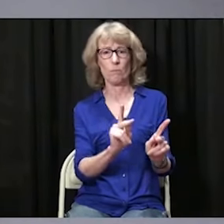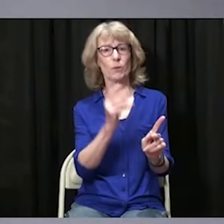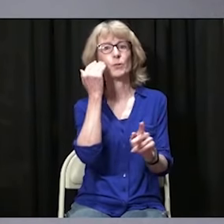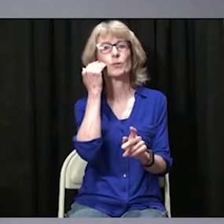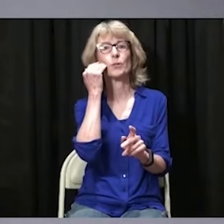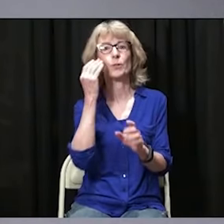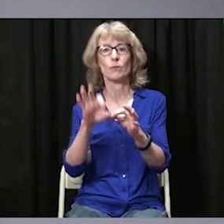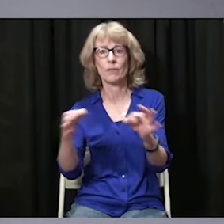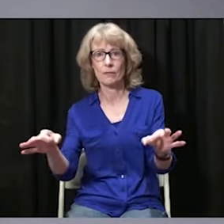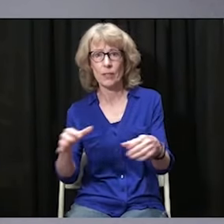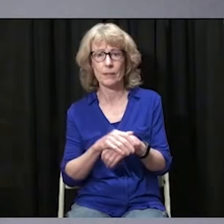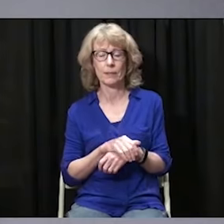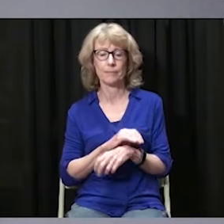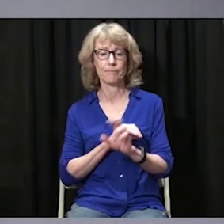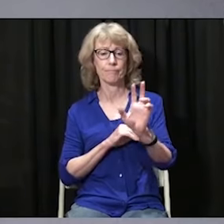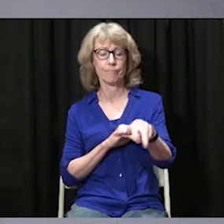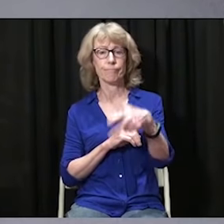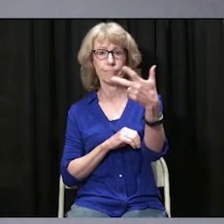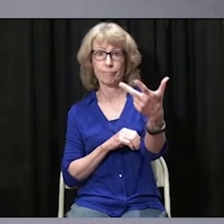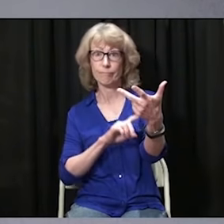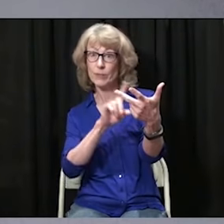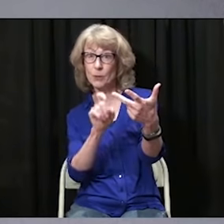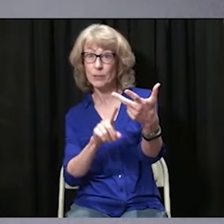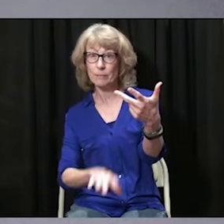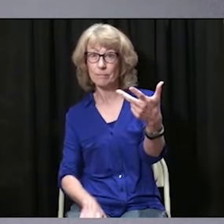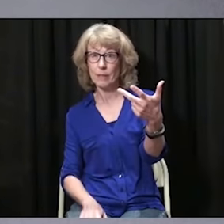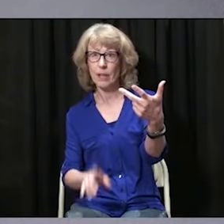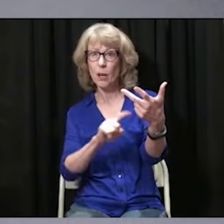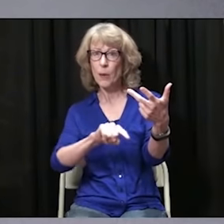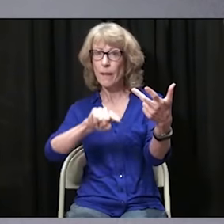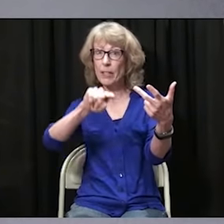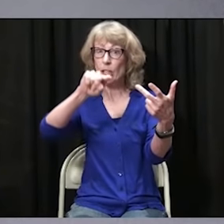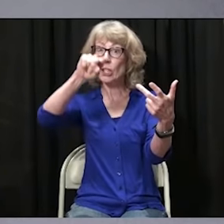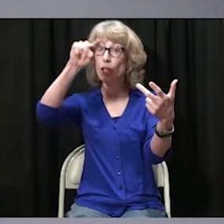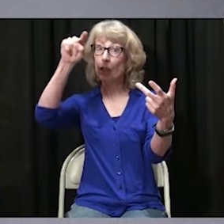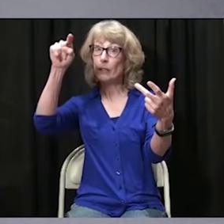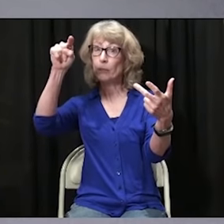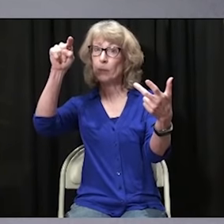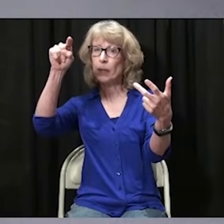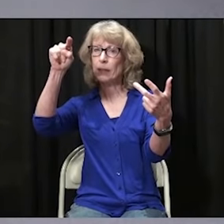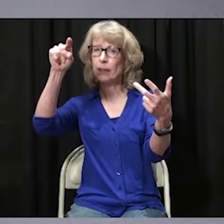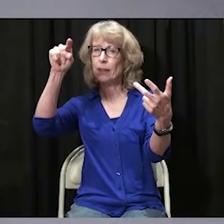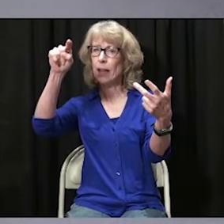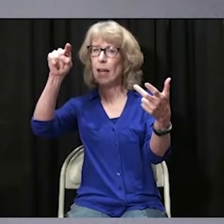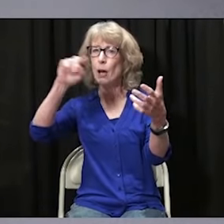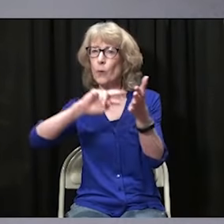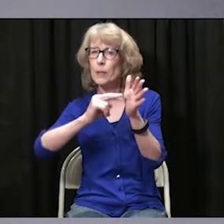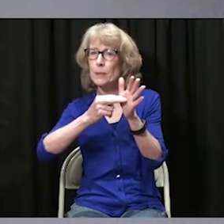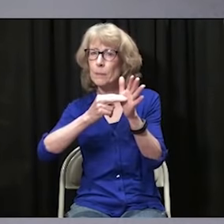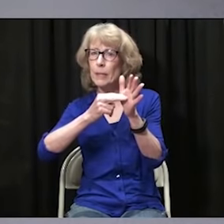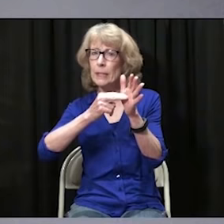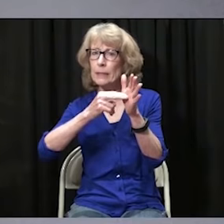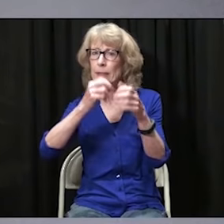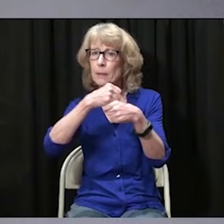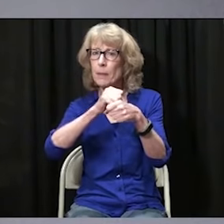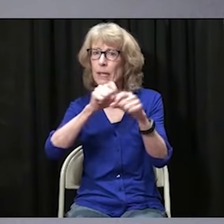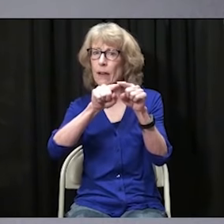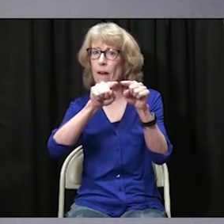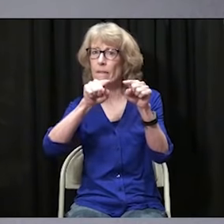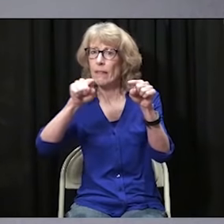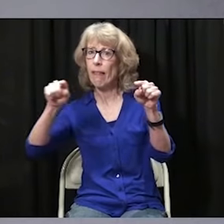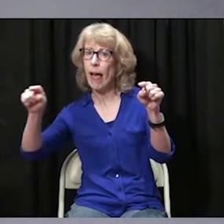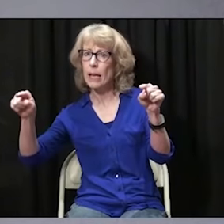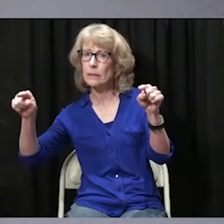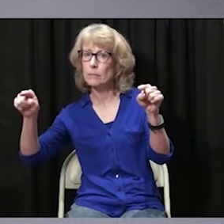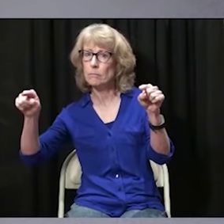Question three, what's flattening the curve? Again, we all know what that is now, but just a few months ago, we did not know what that was. Number